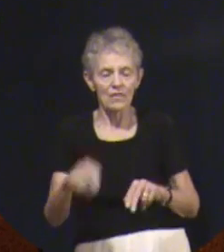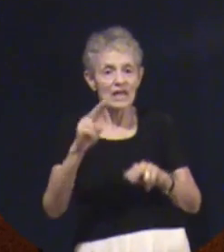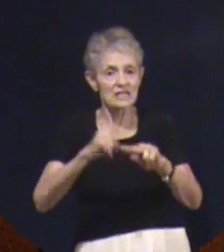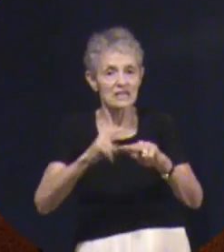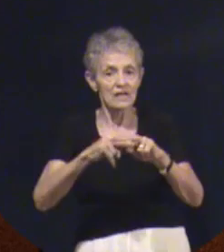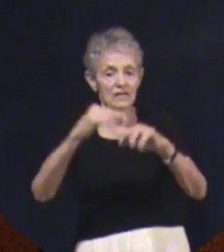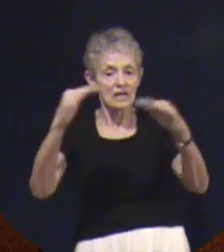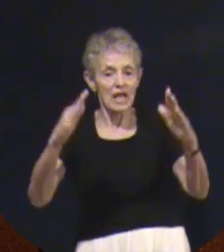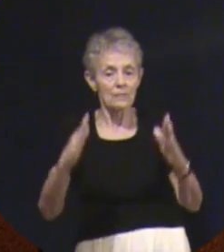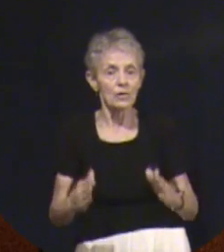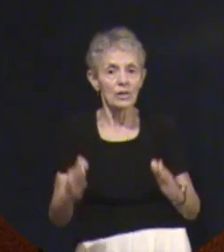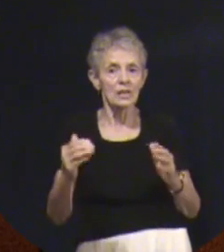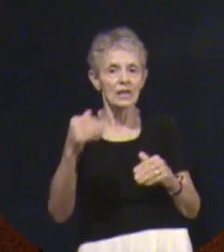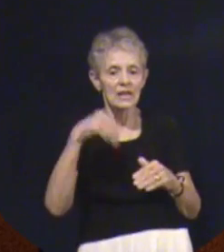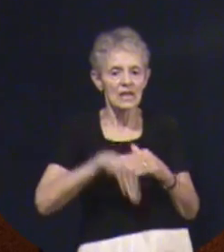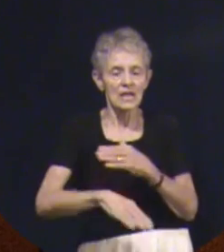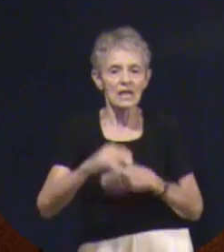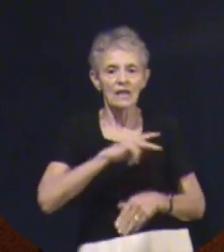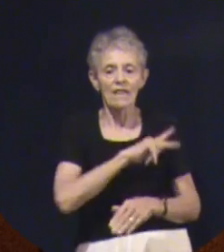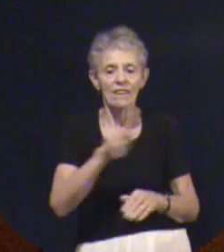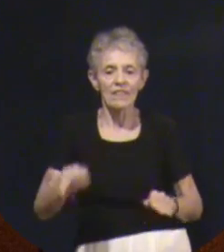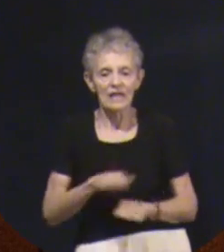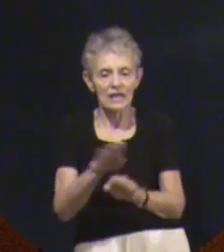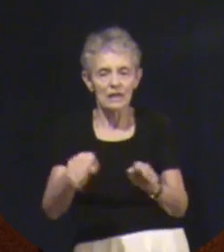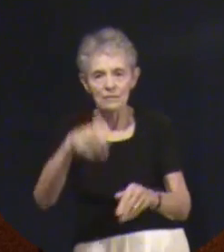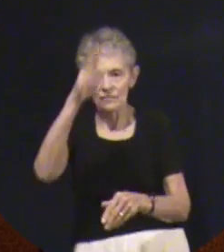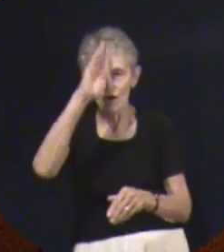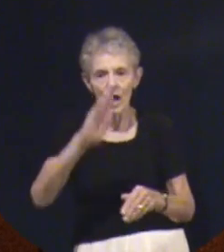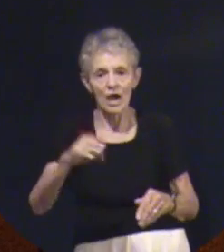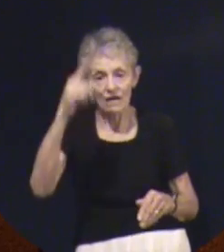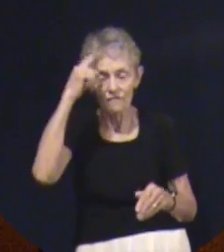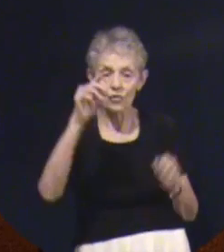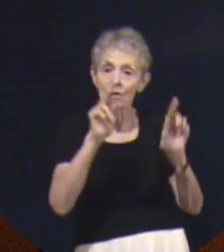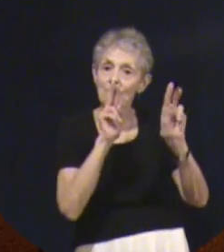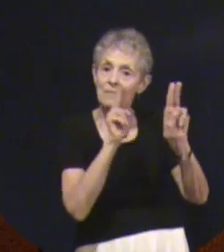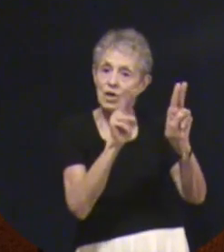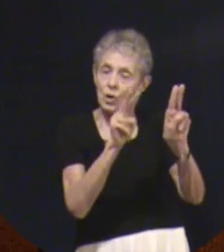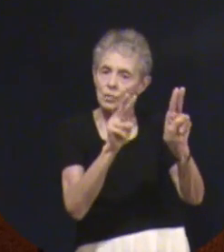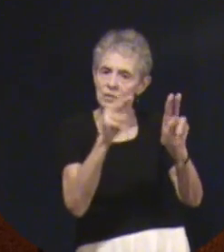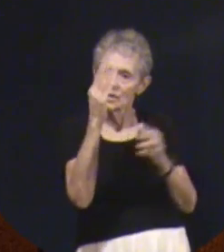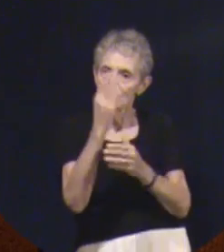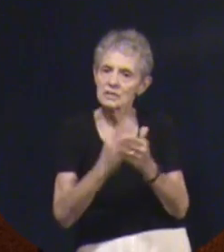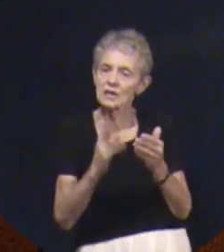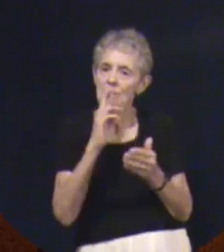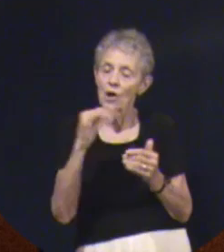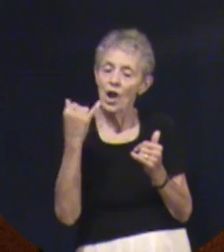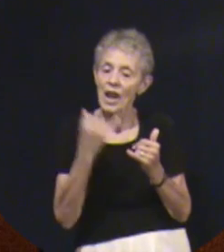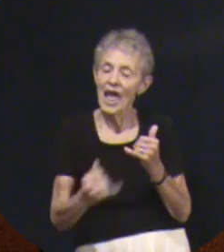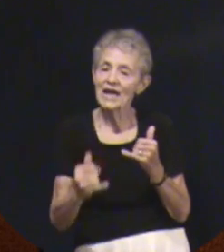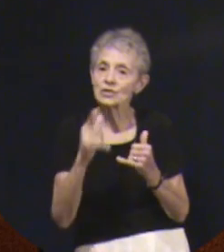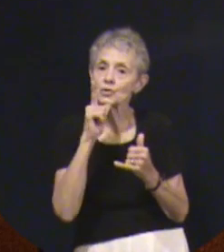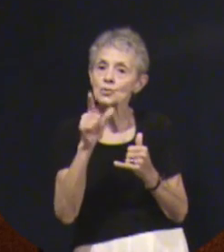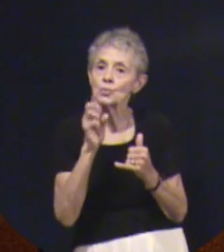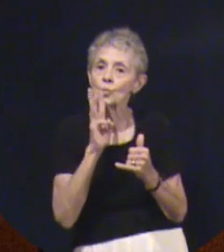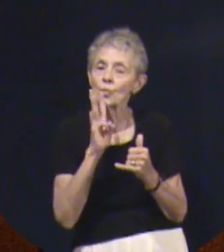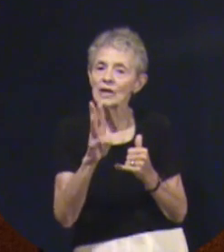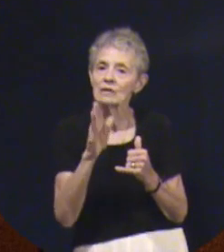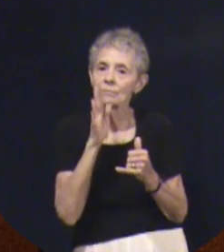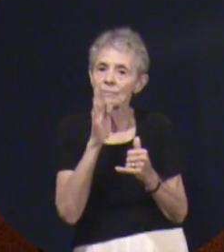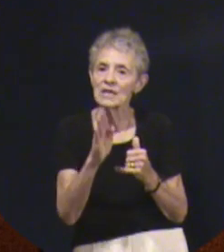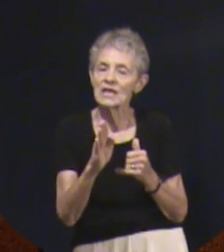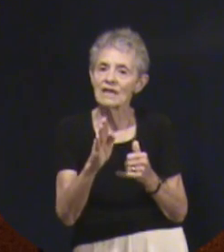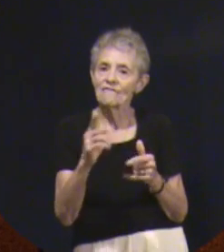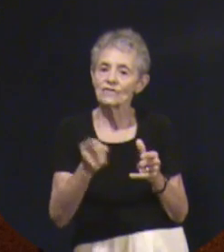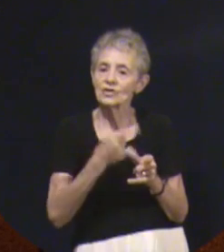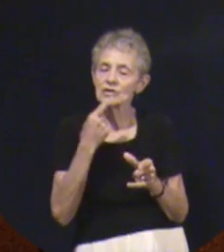God. For behold, some are last who will be first, and some